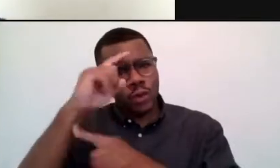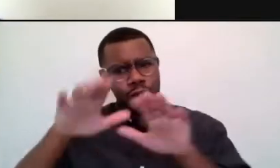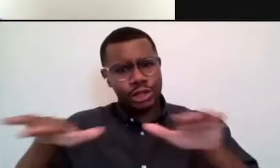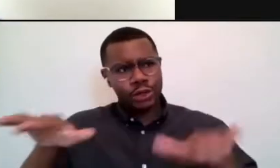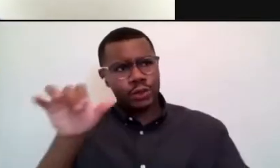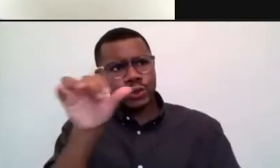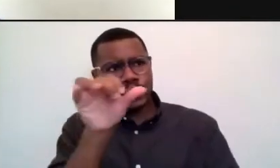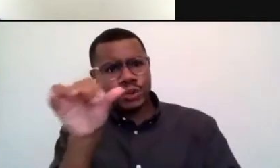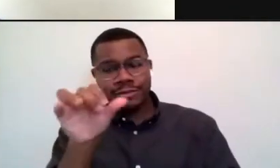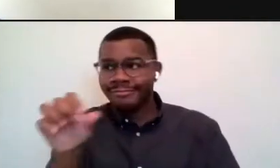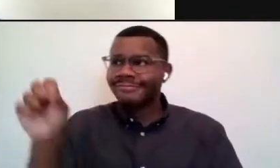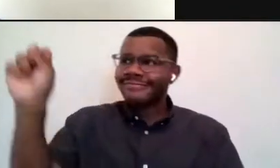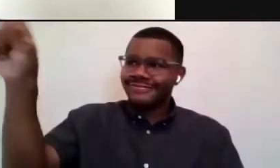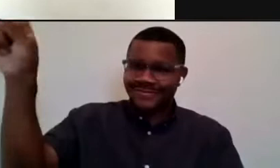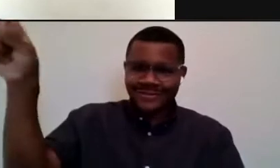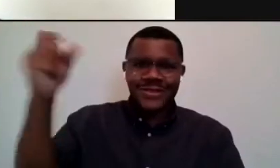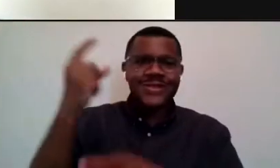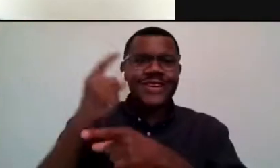So we're working